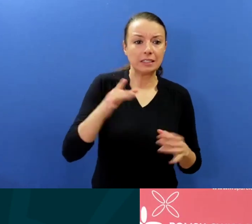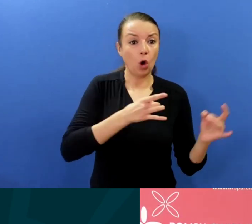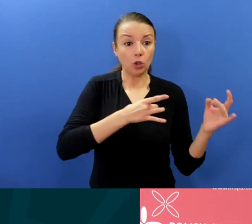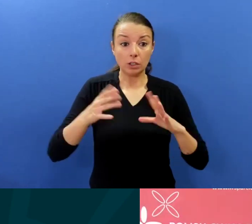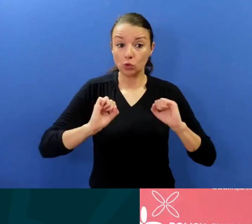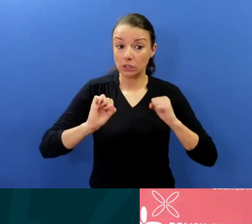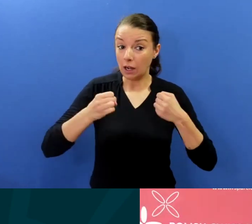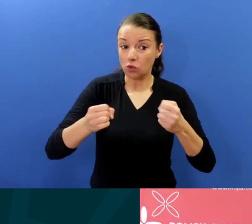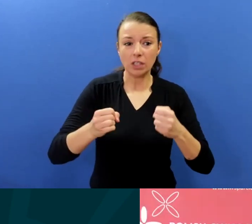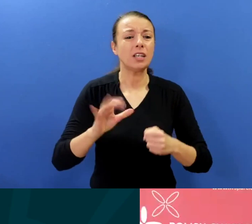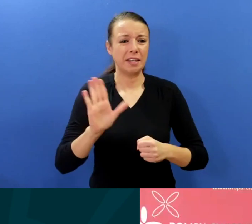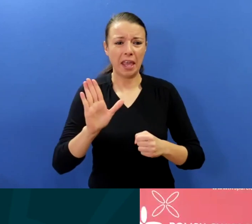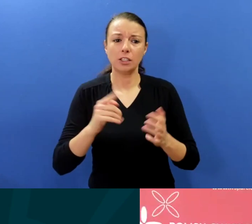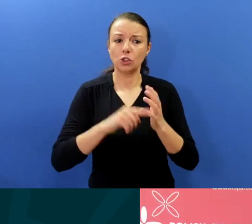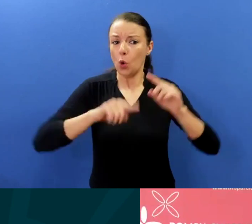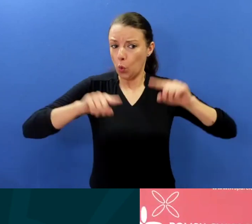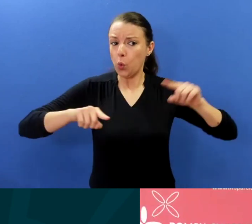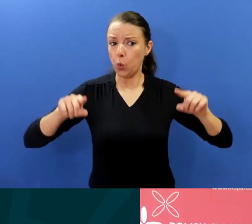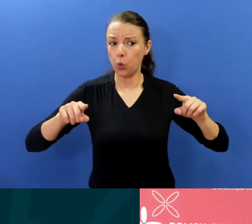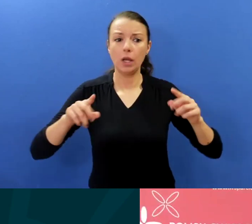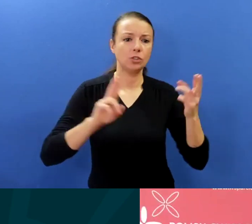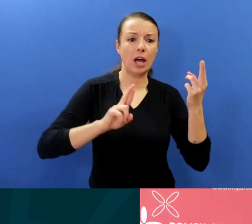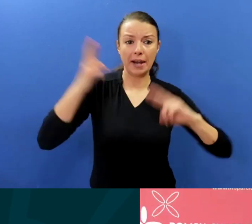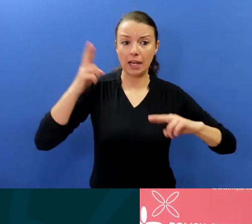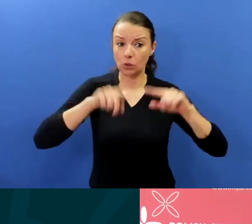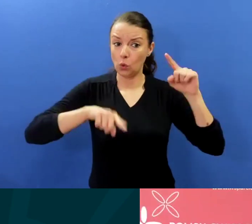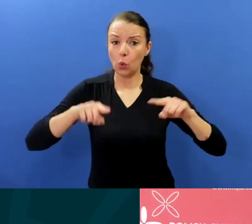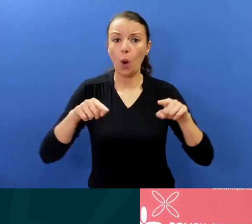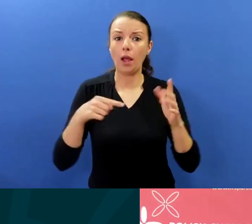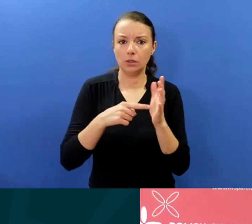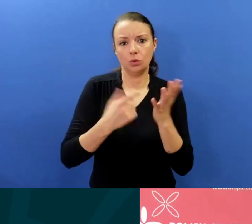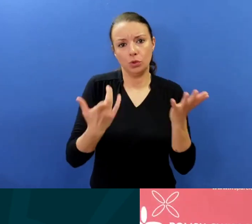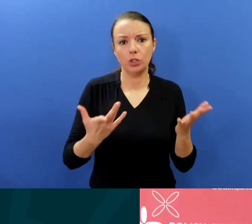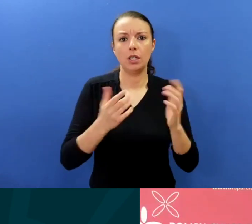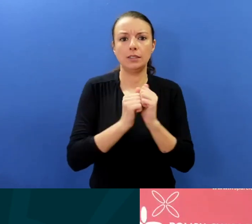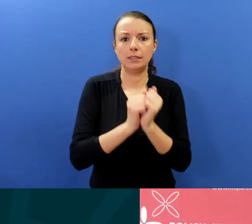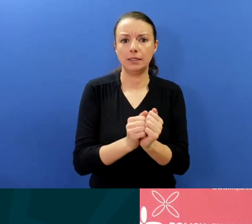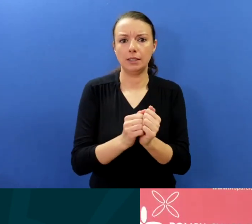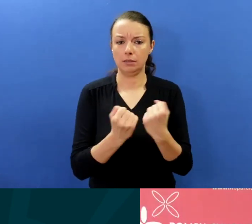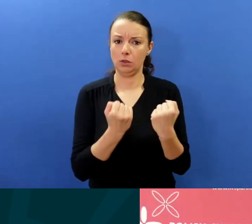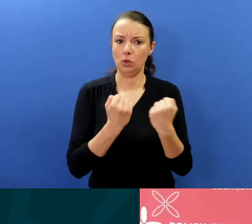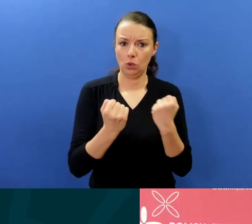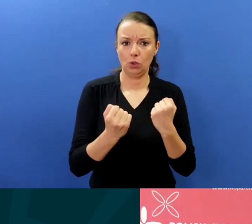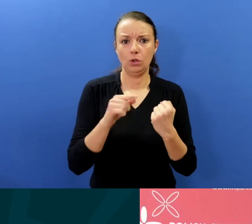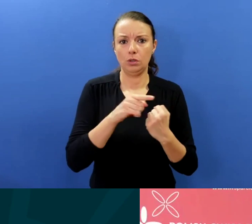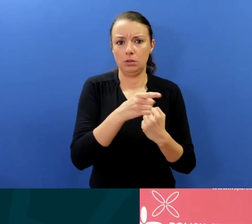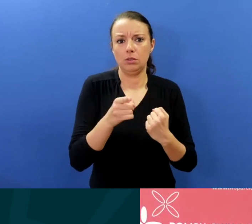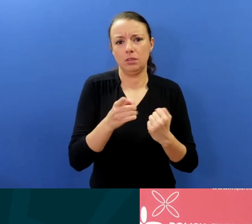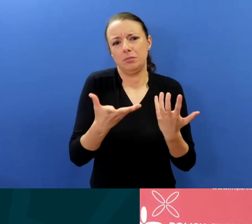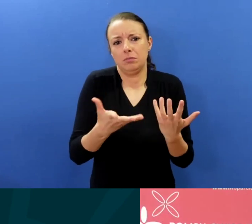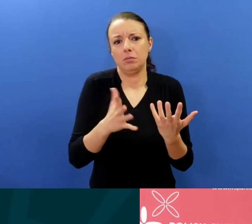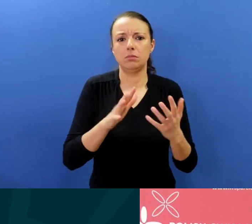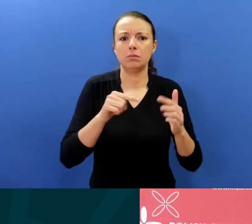And I'm happy that you mentioned that there are different reactions from the residents, that not all of them are so happy about it. And these are